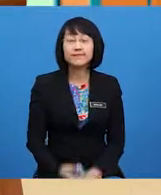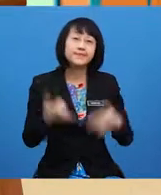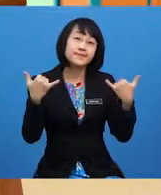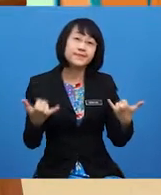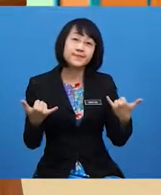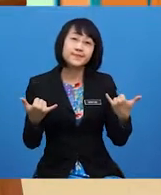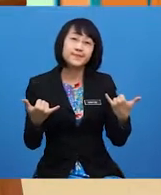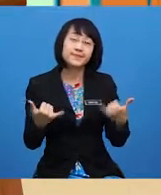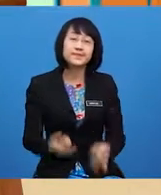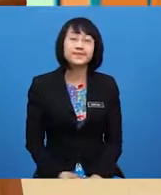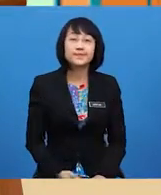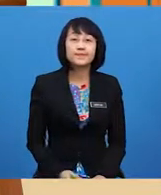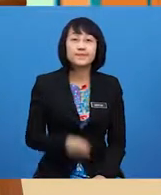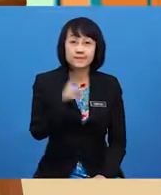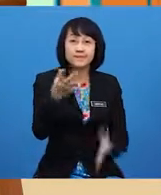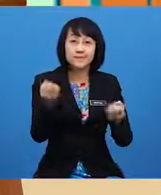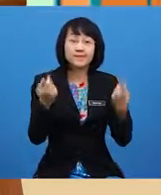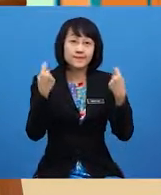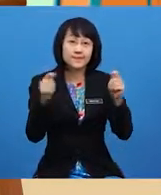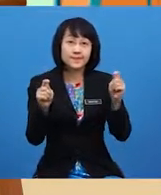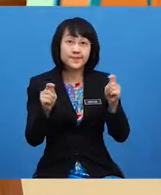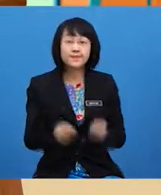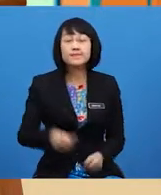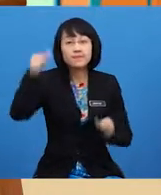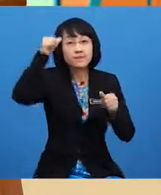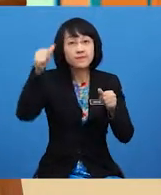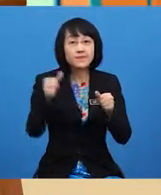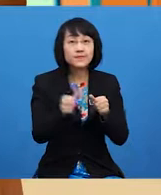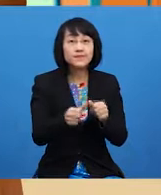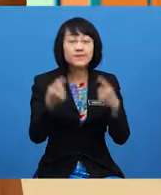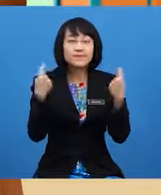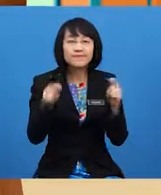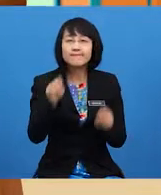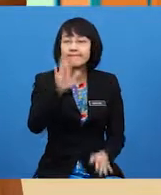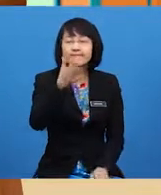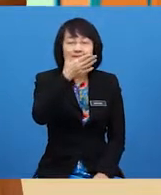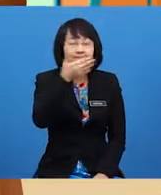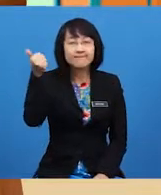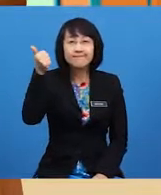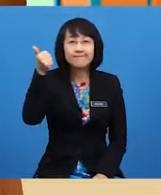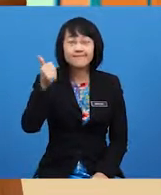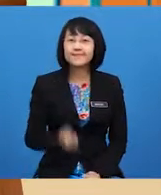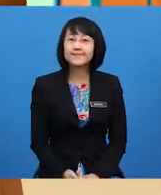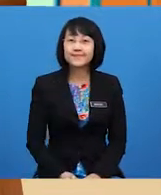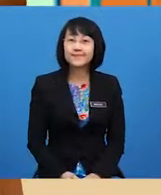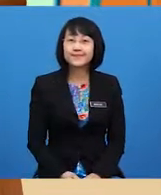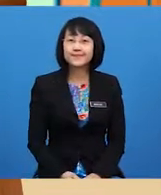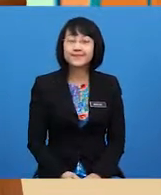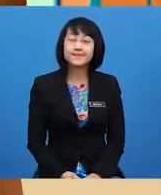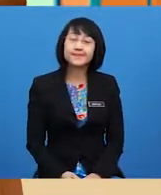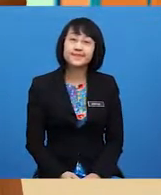Now, would you like to try it? Remember to try your best, okay? All